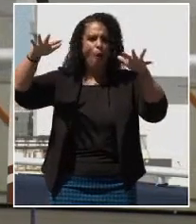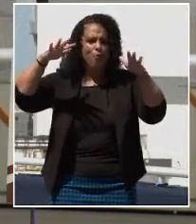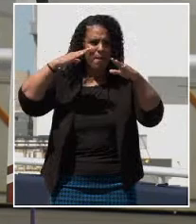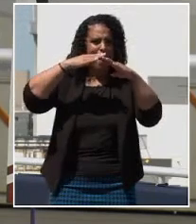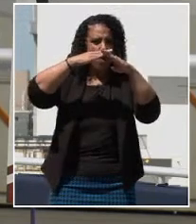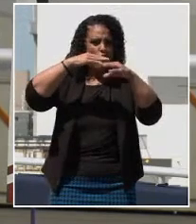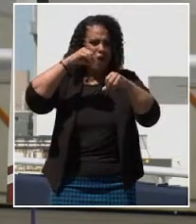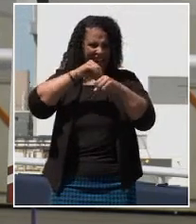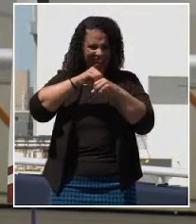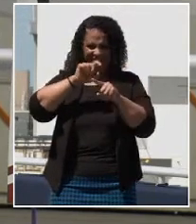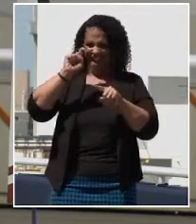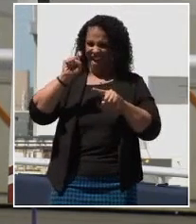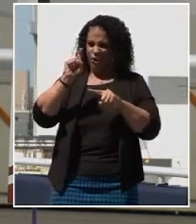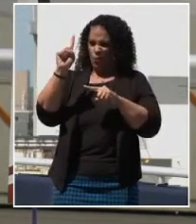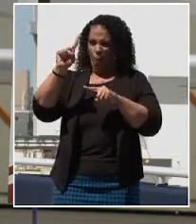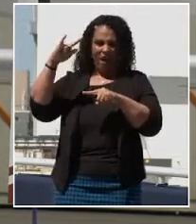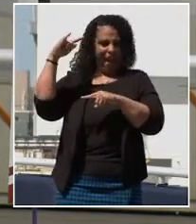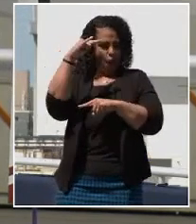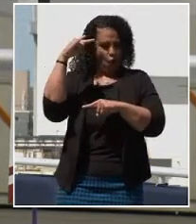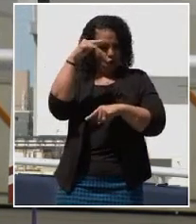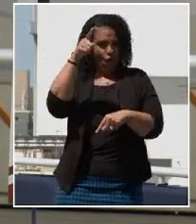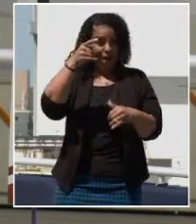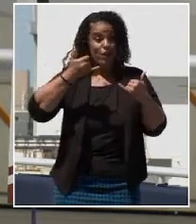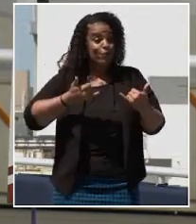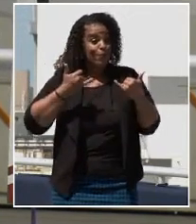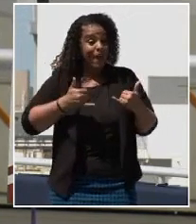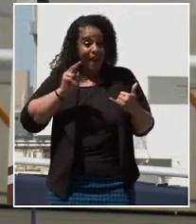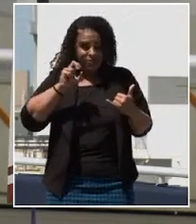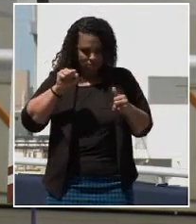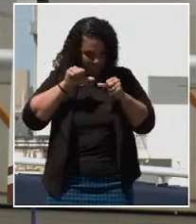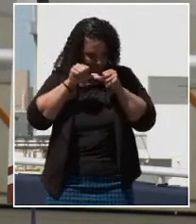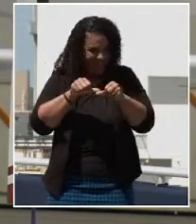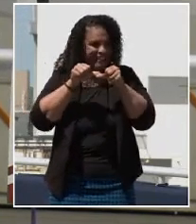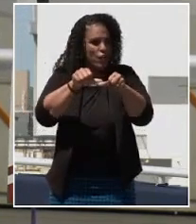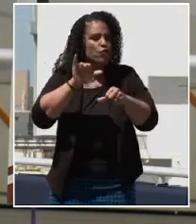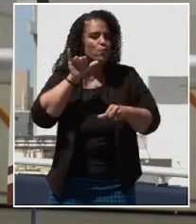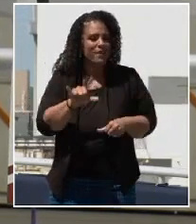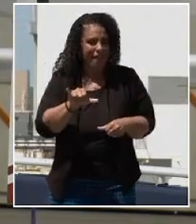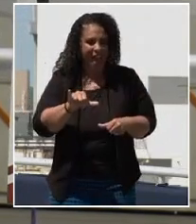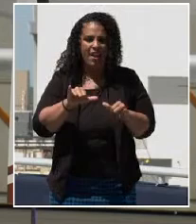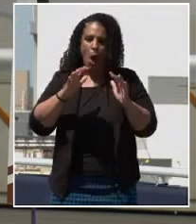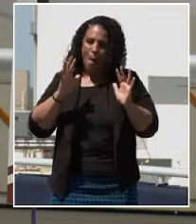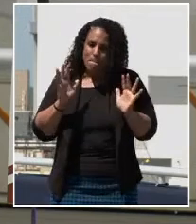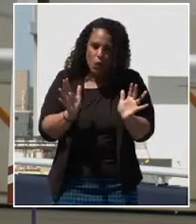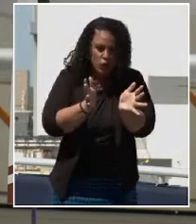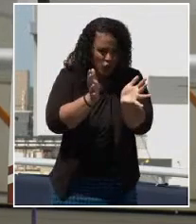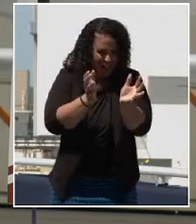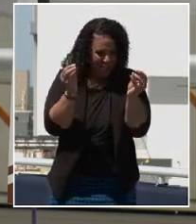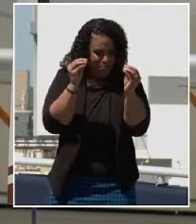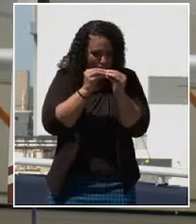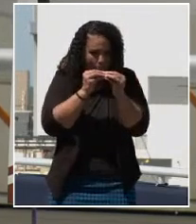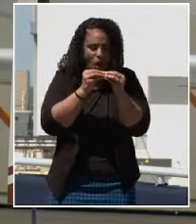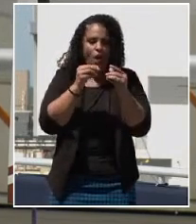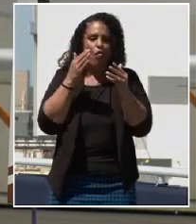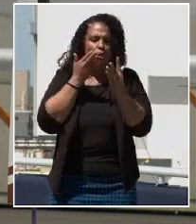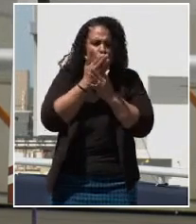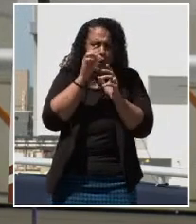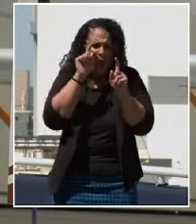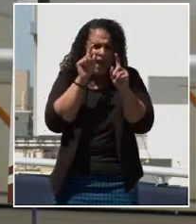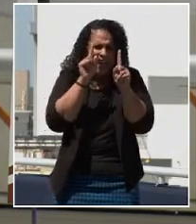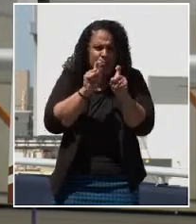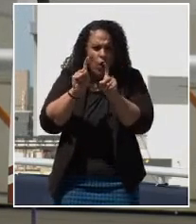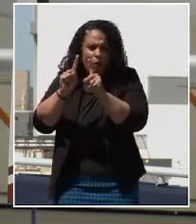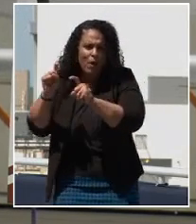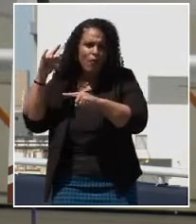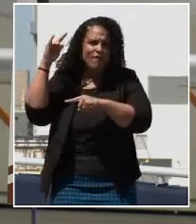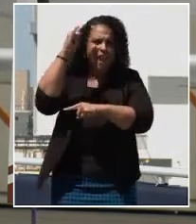aircraft the X1 today NASA contines that tradition of pushing the envelope through experimental flight in